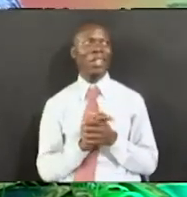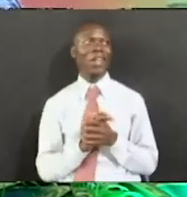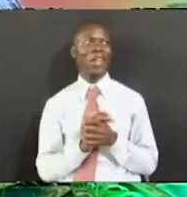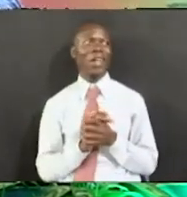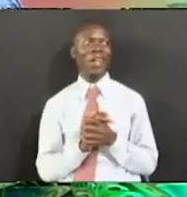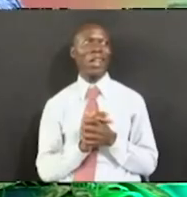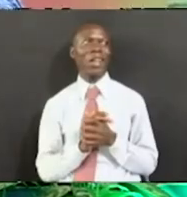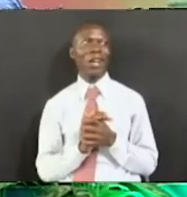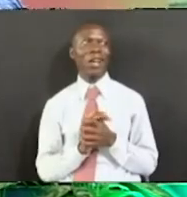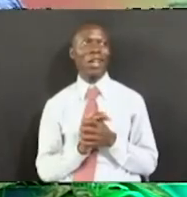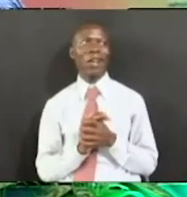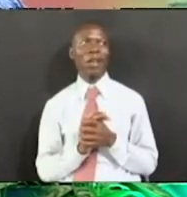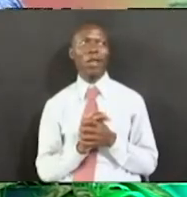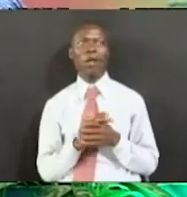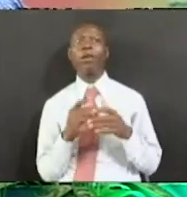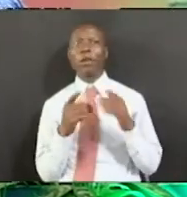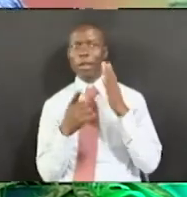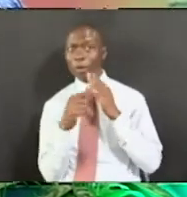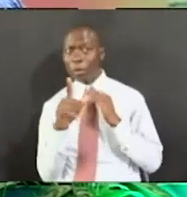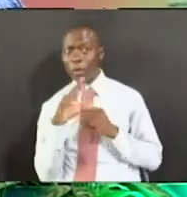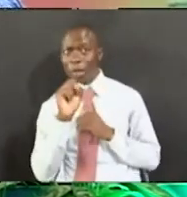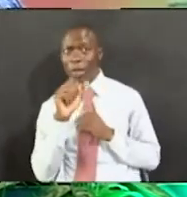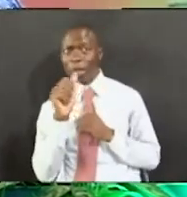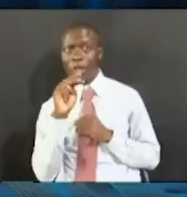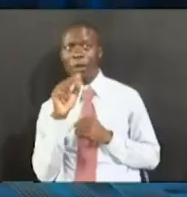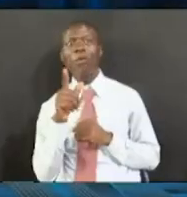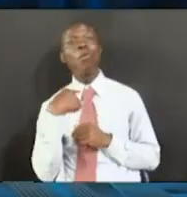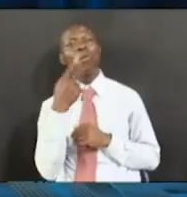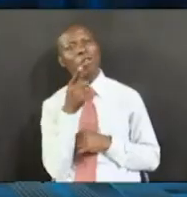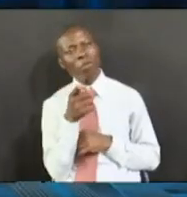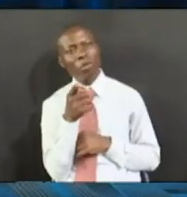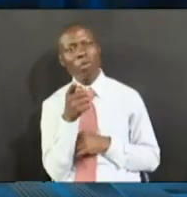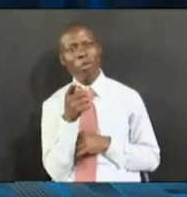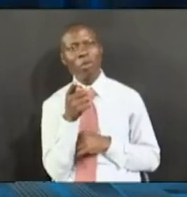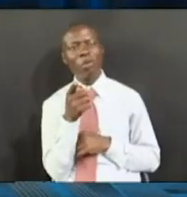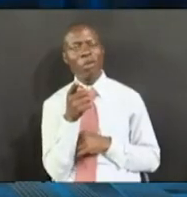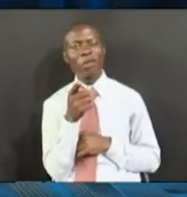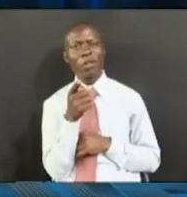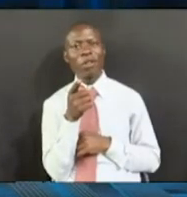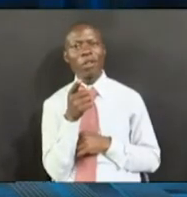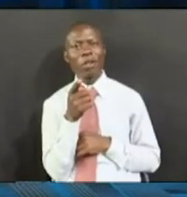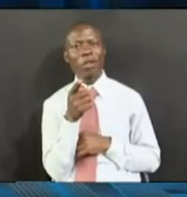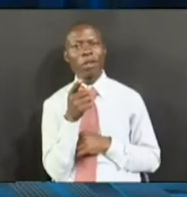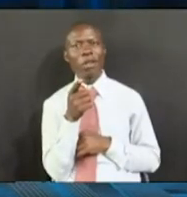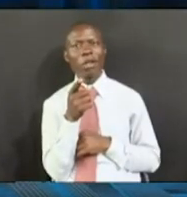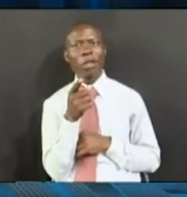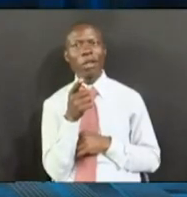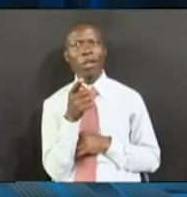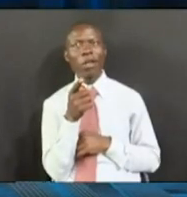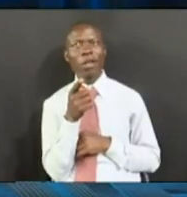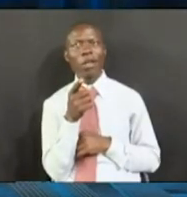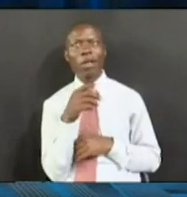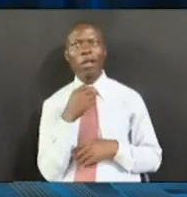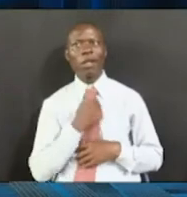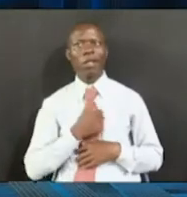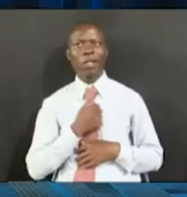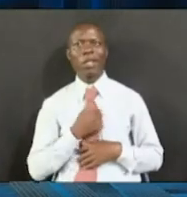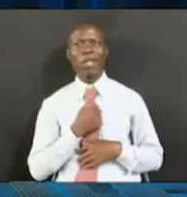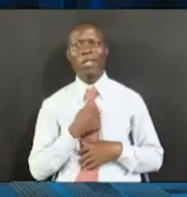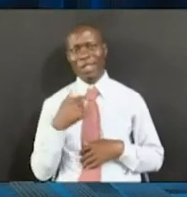can. They said, your name is Sam. Yes, but who are you? And I said, sorry, I